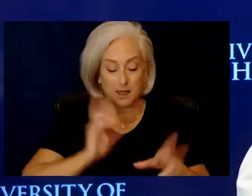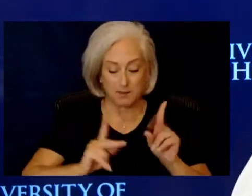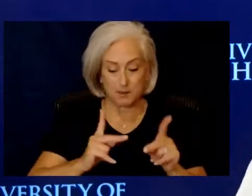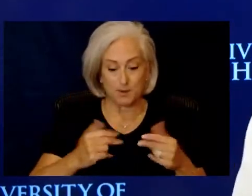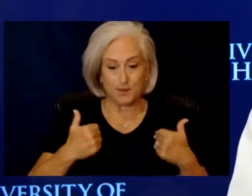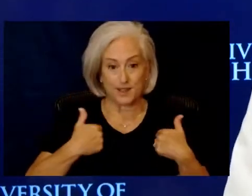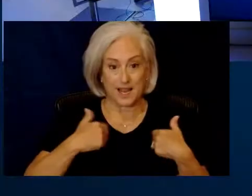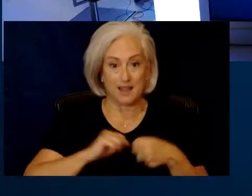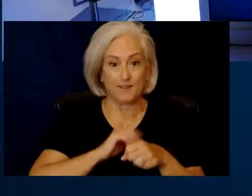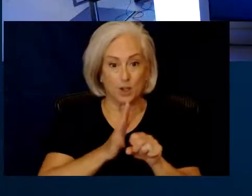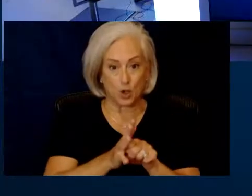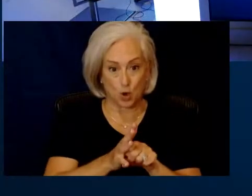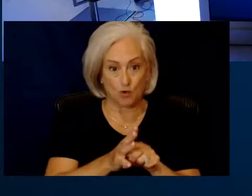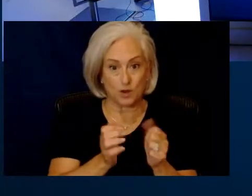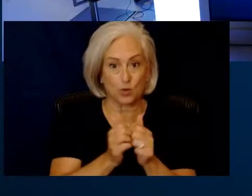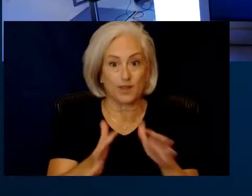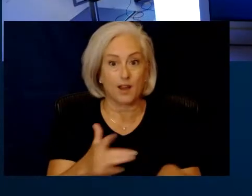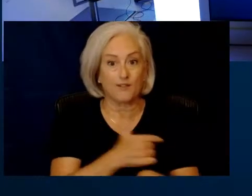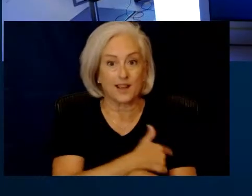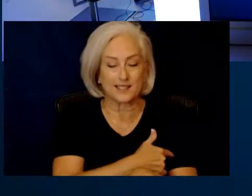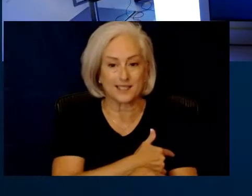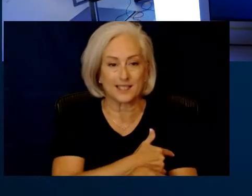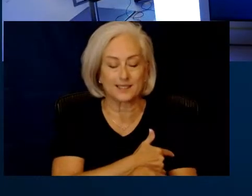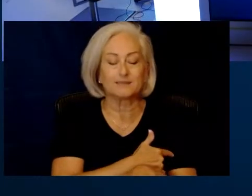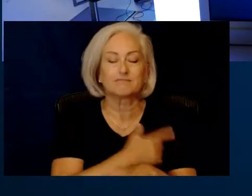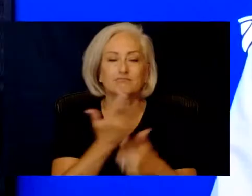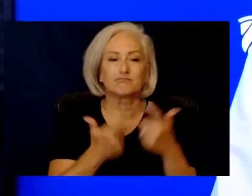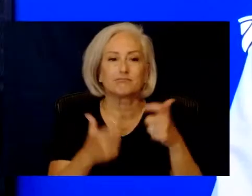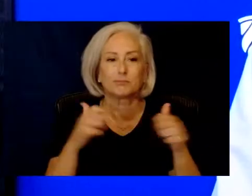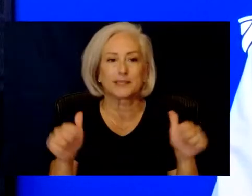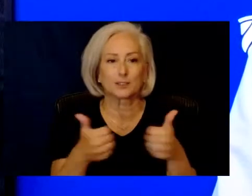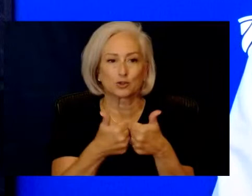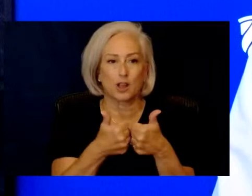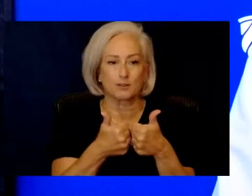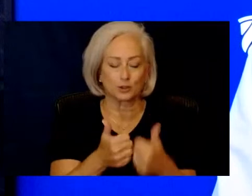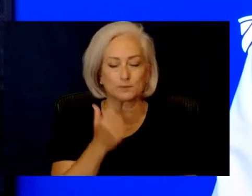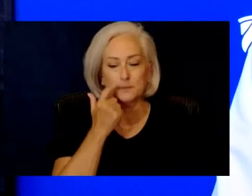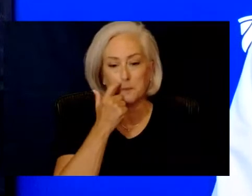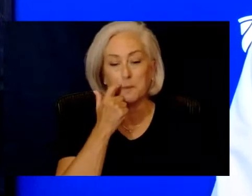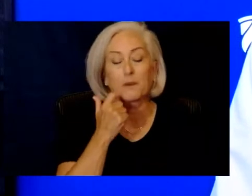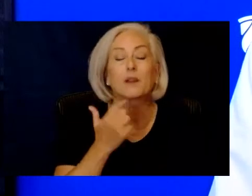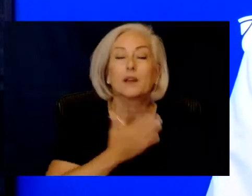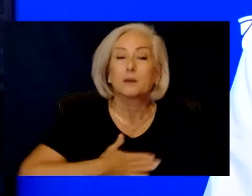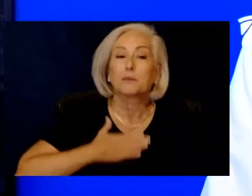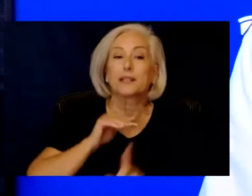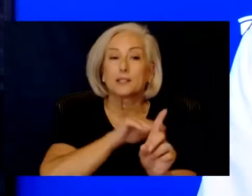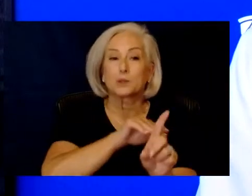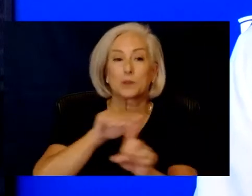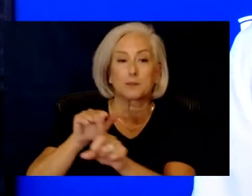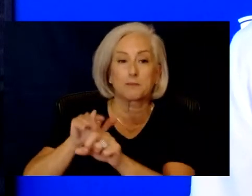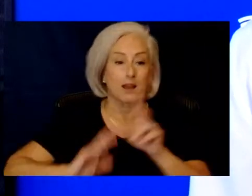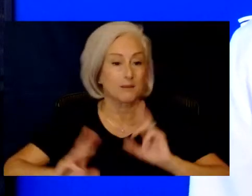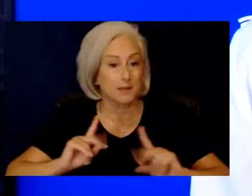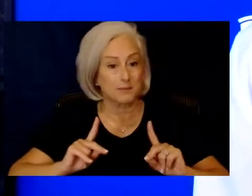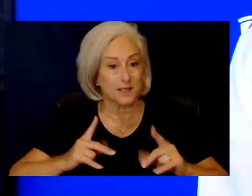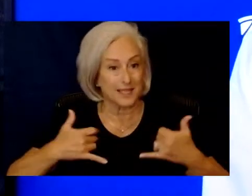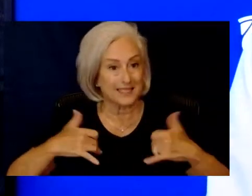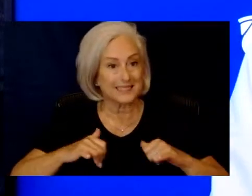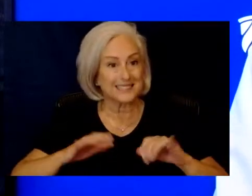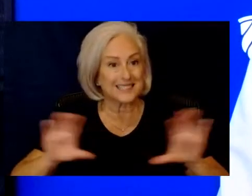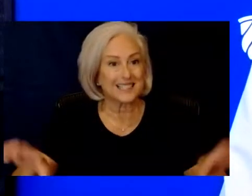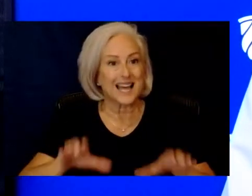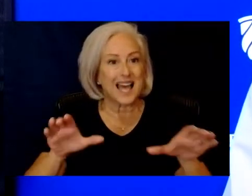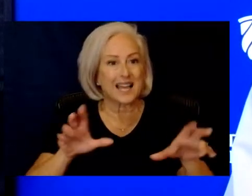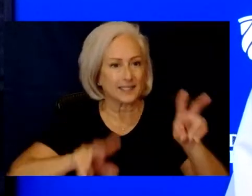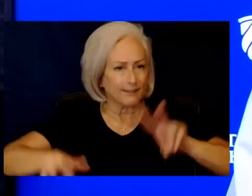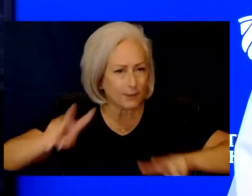challenges. Alexis. And I was sorry. just going to say, and let's continue to remind the public that there continues to be active surveillance for those type